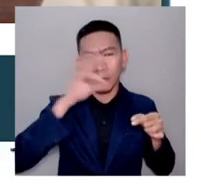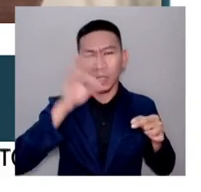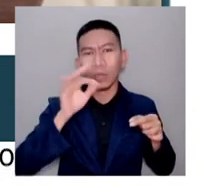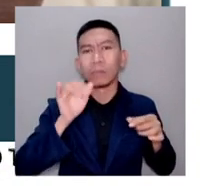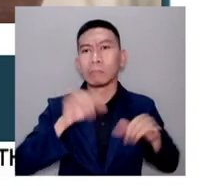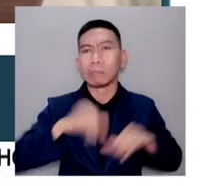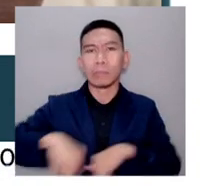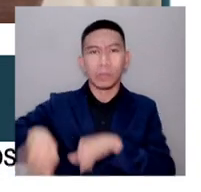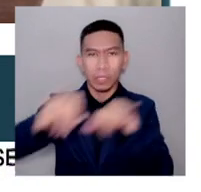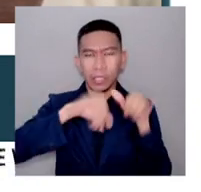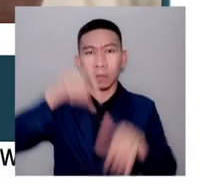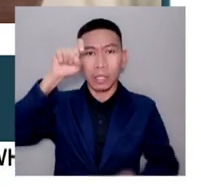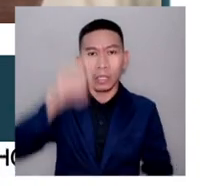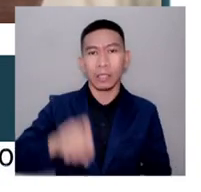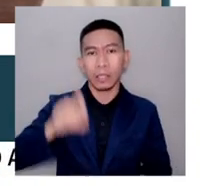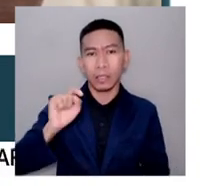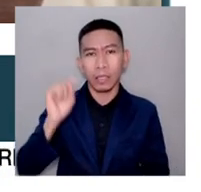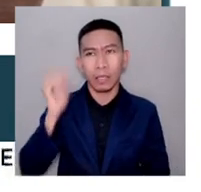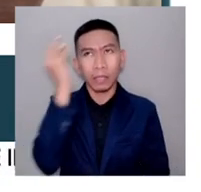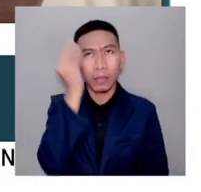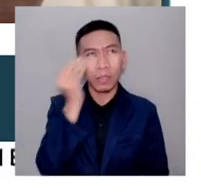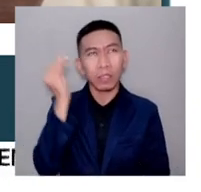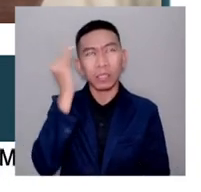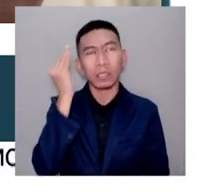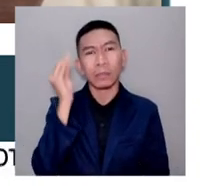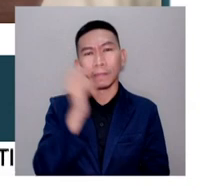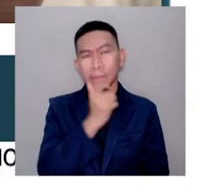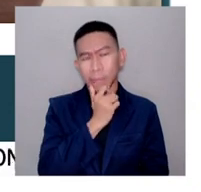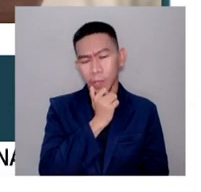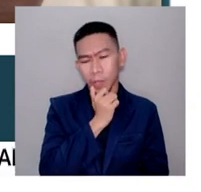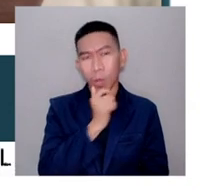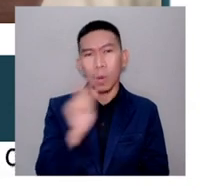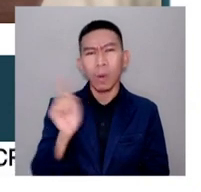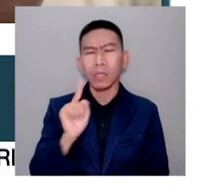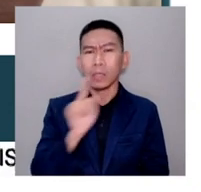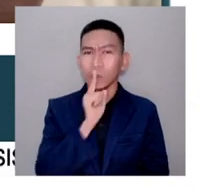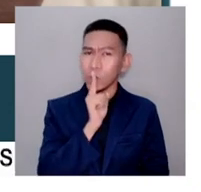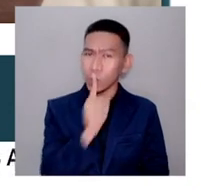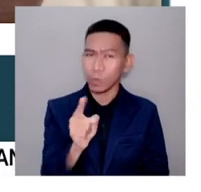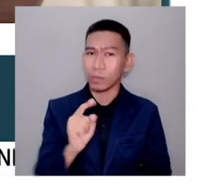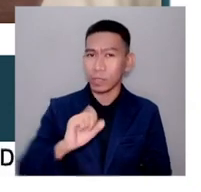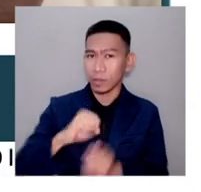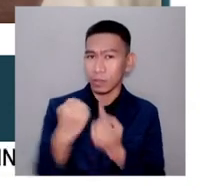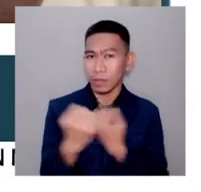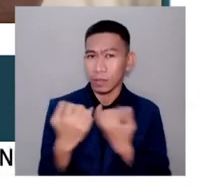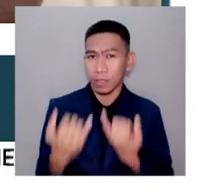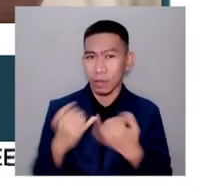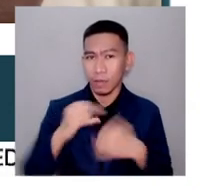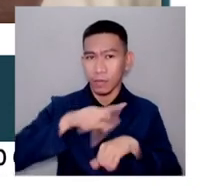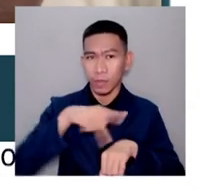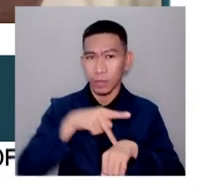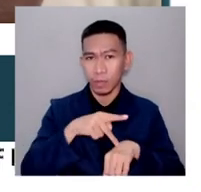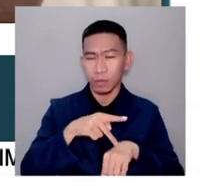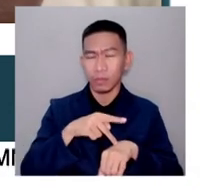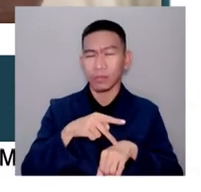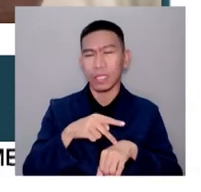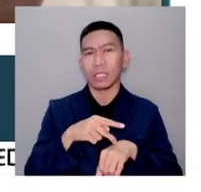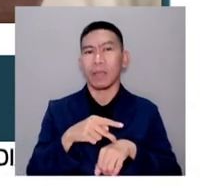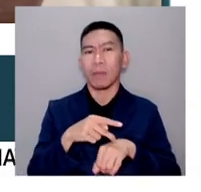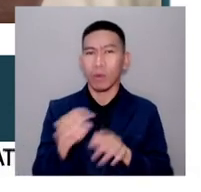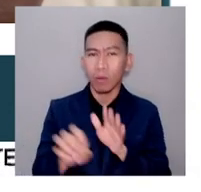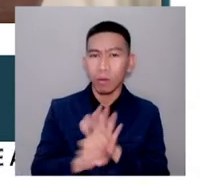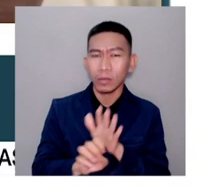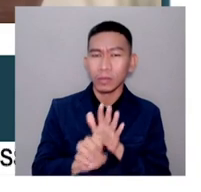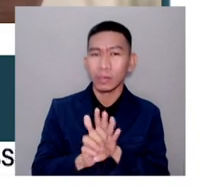again, ano ba talaga yung sitwasyon natin, lalo na yung mga problema, lalo na